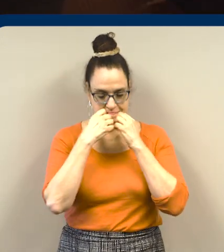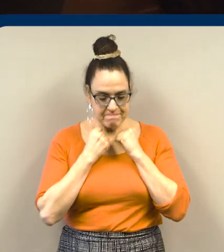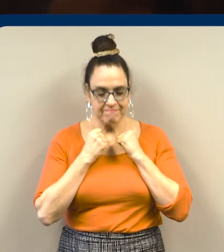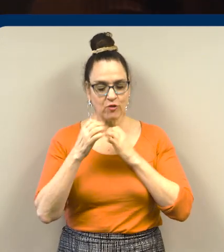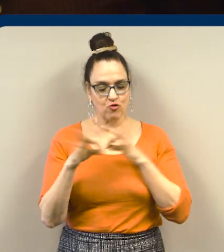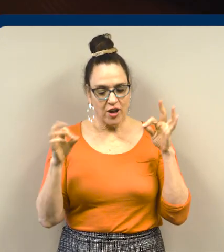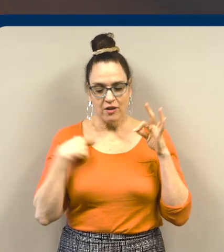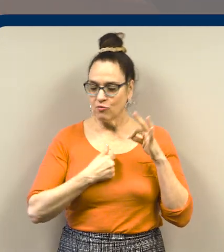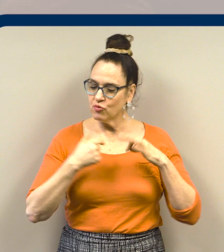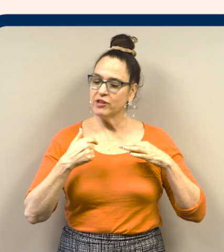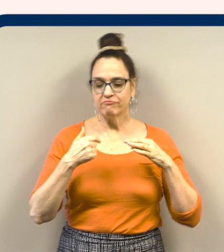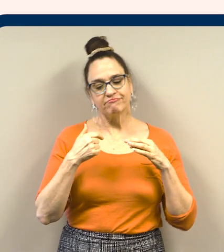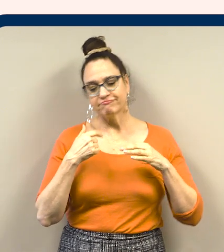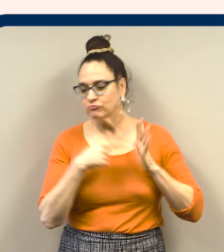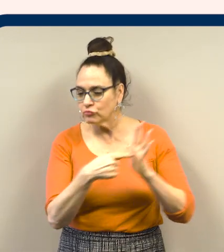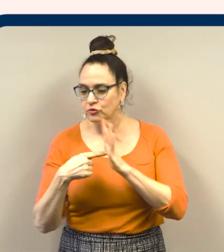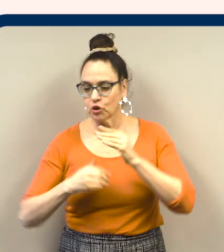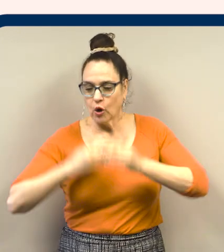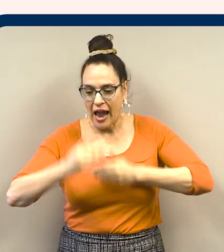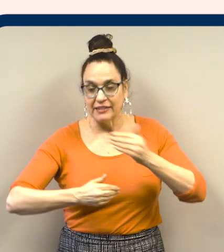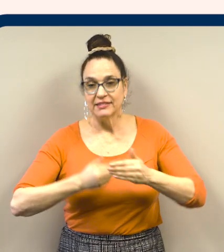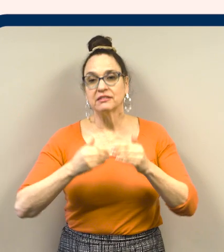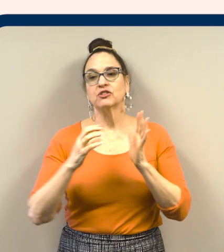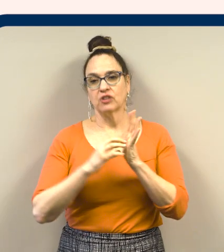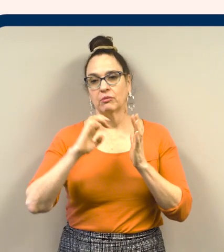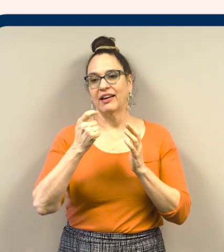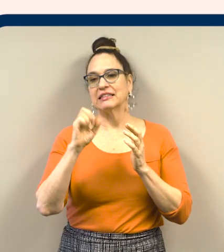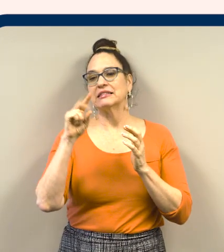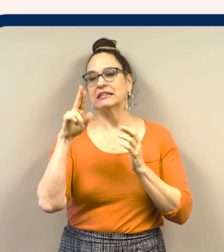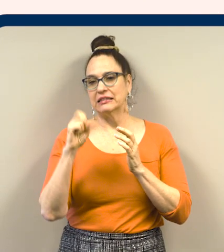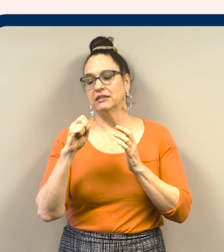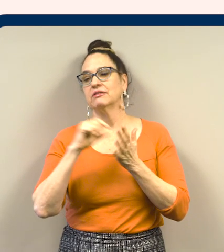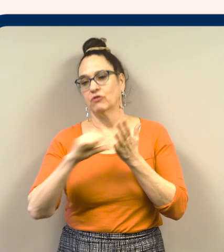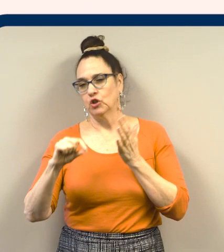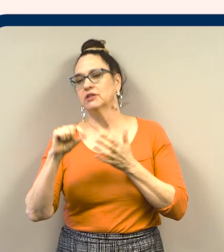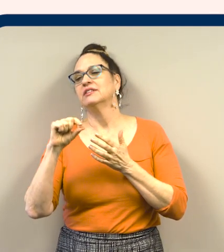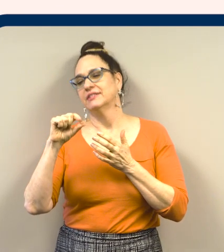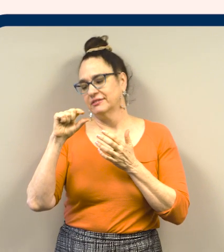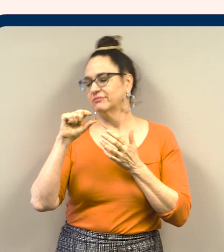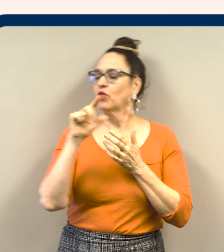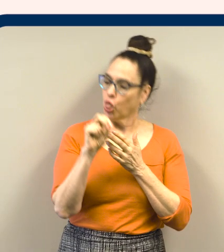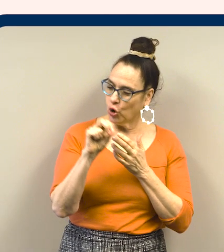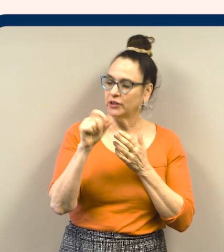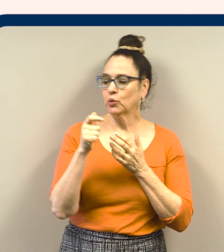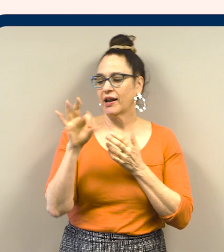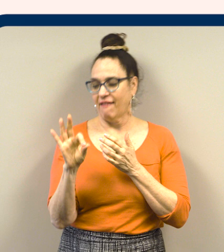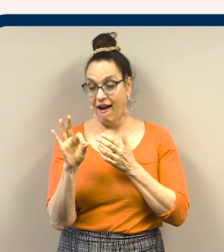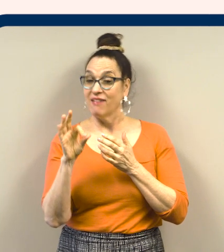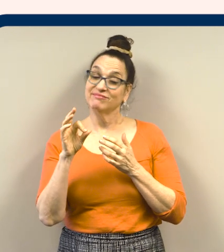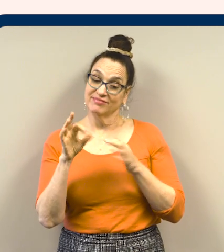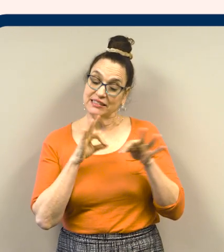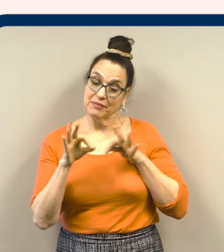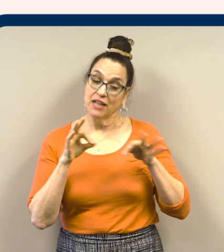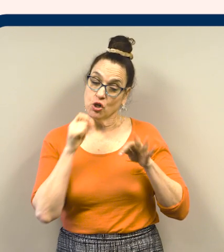with kindness. As it says in Exodus chapter 23, verse 9, "You shall not